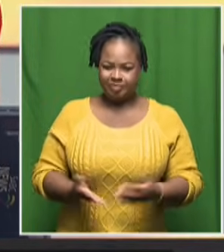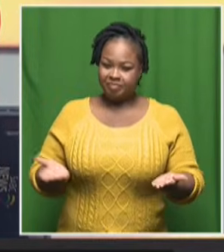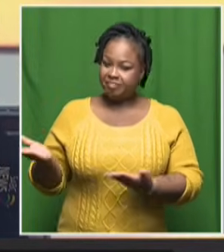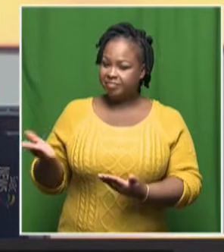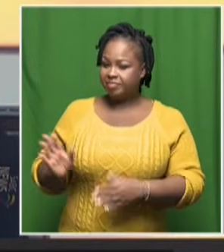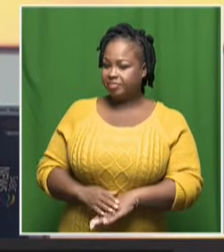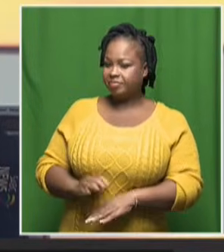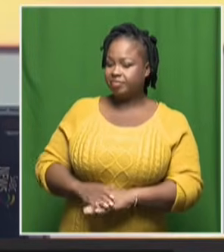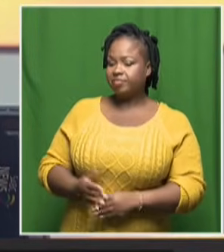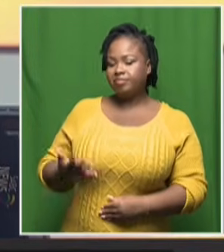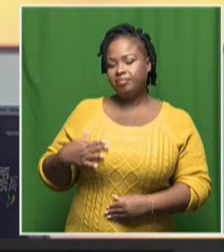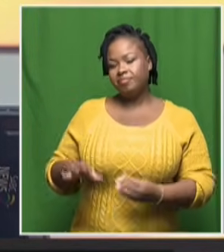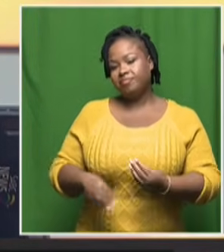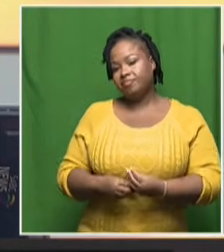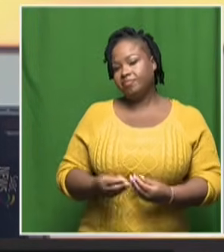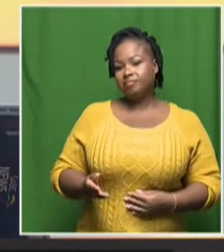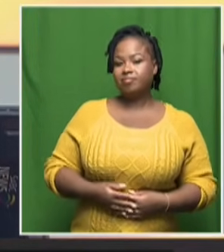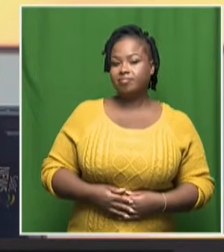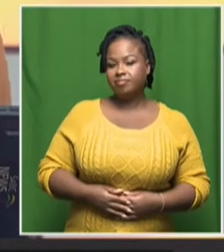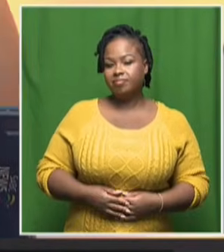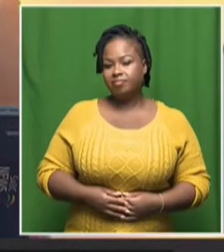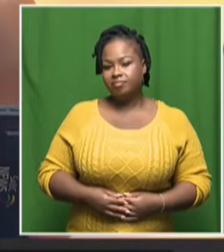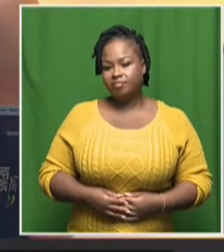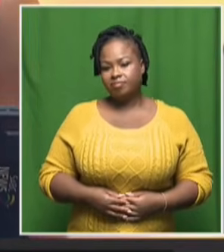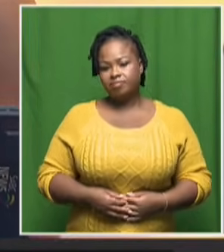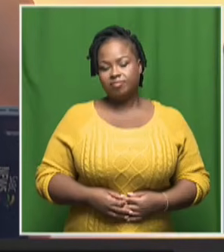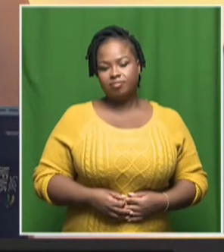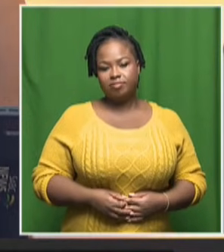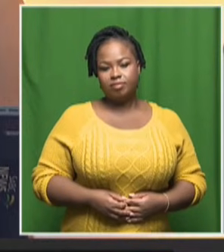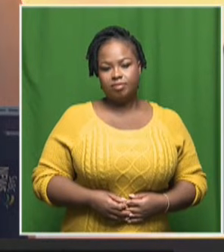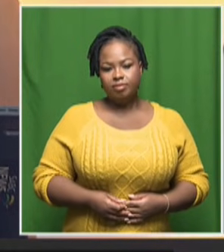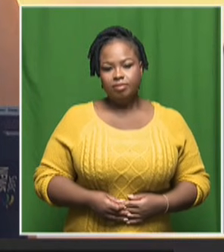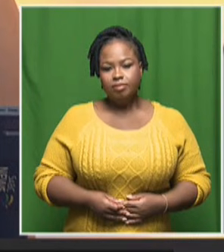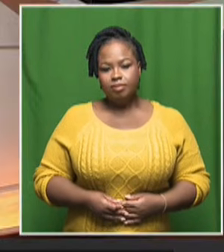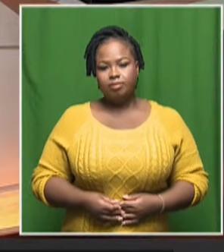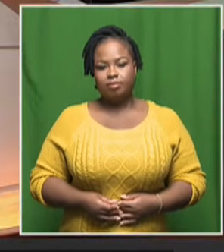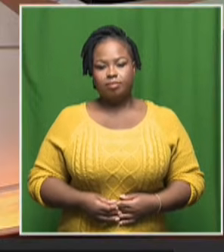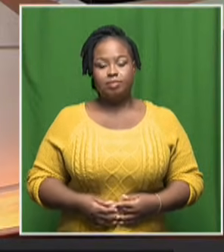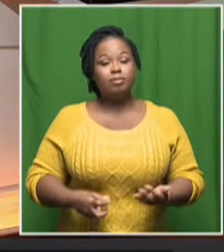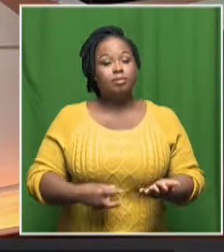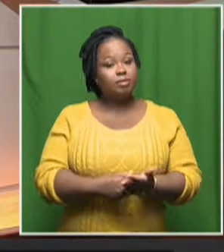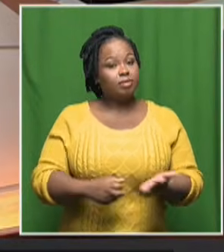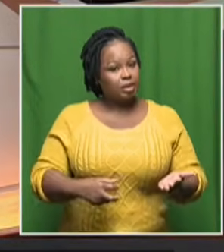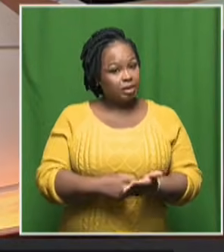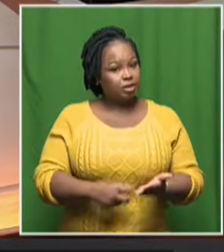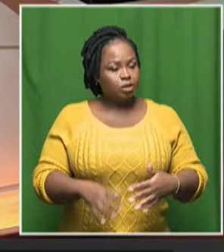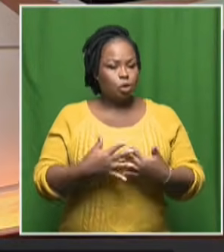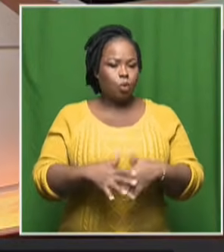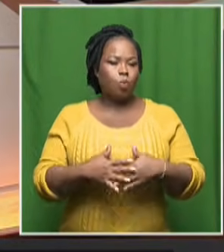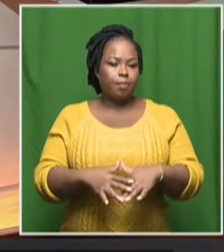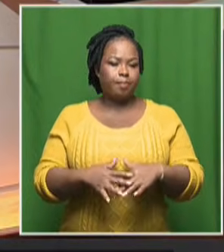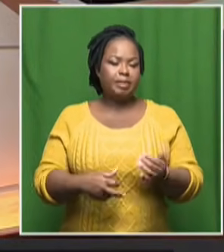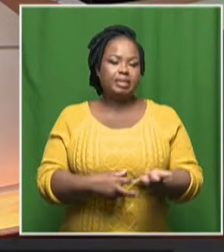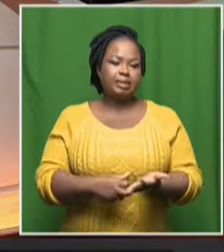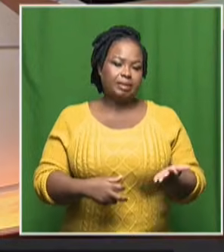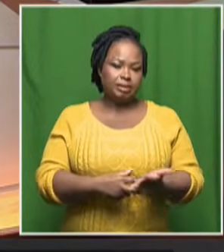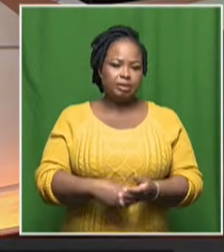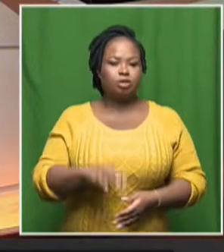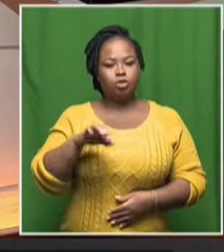Any other info you want to dispel just quickly to say as we wrap up? Okay, well, tickets are on web tickets, as